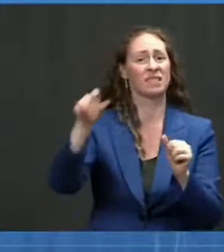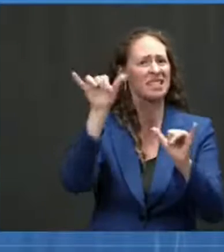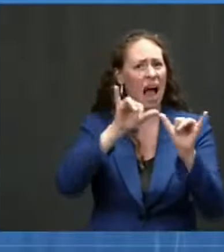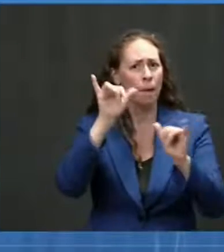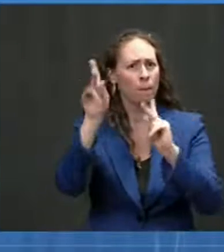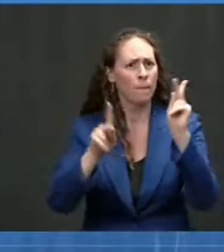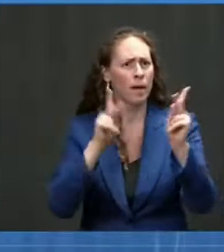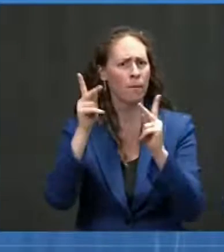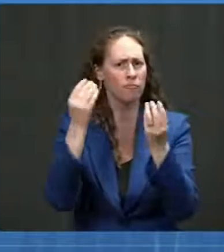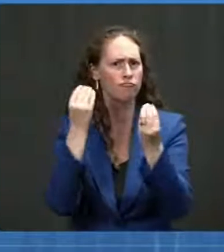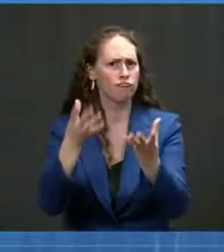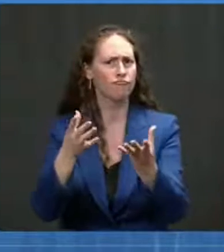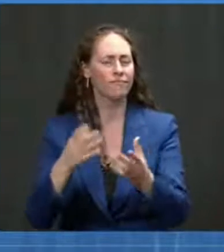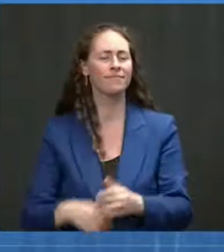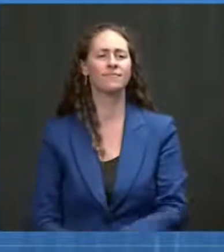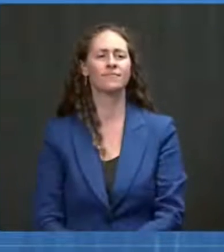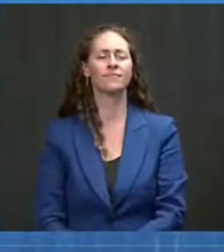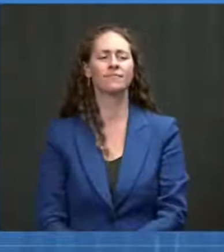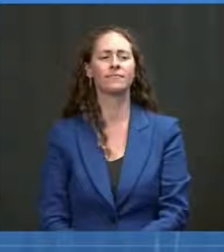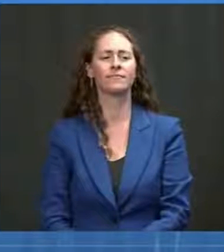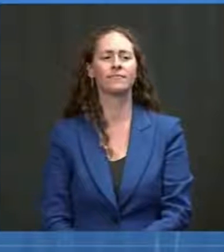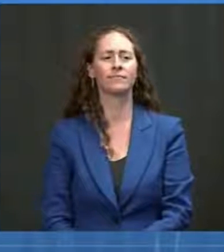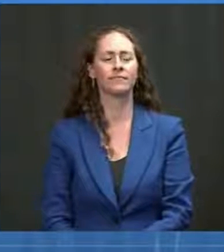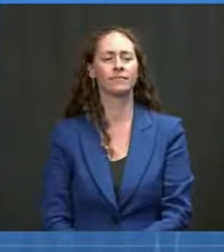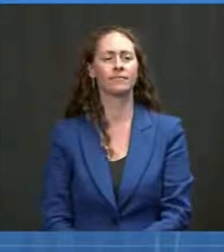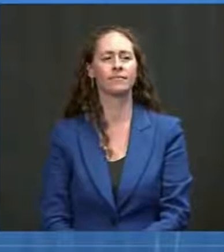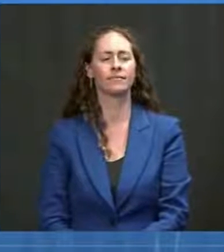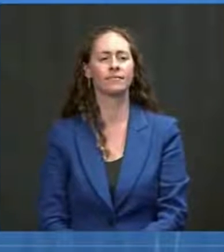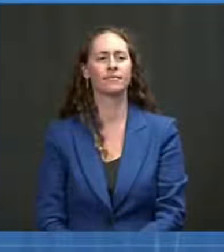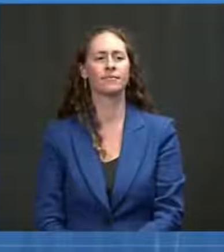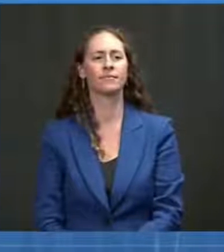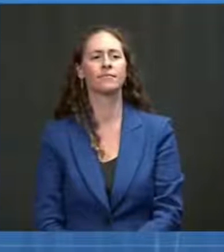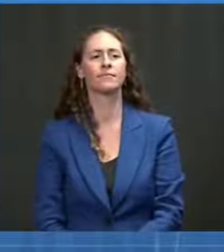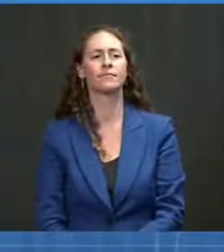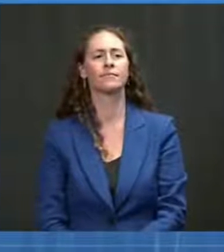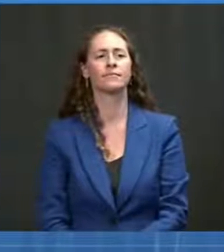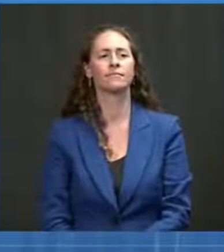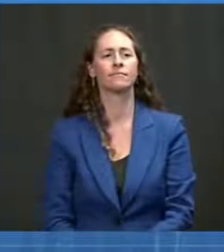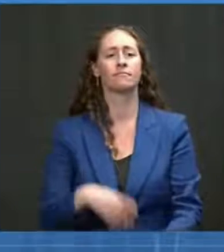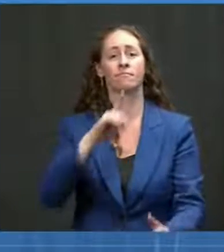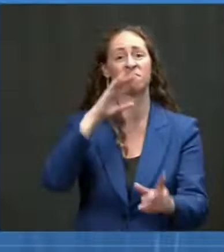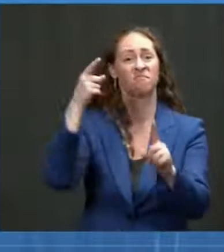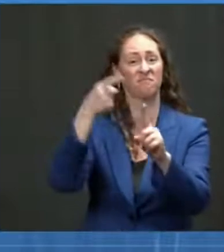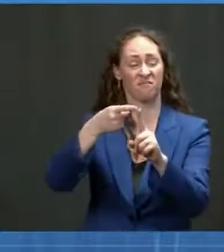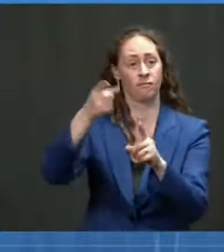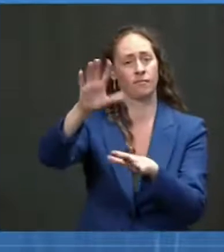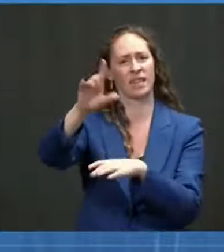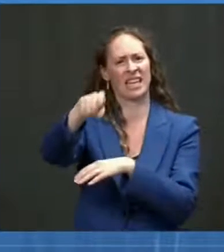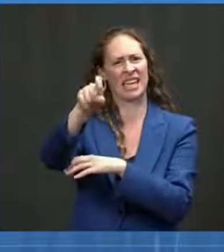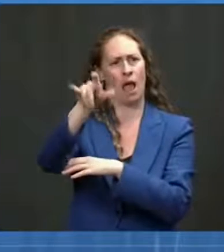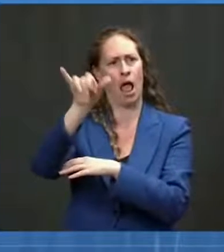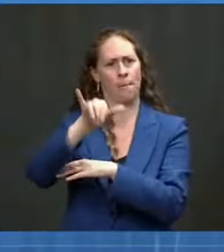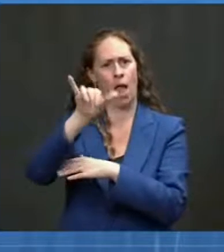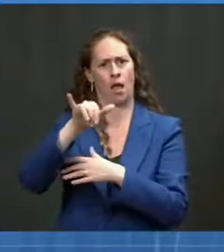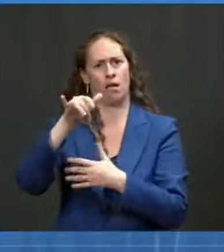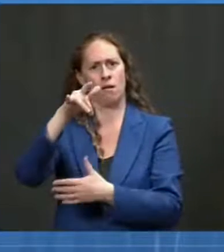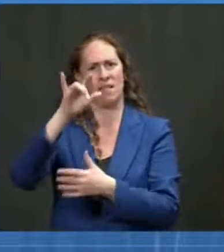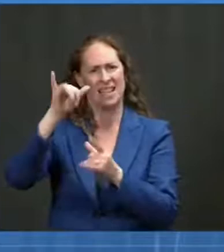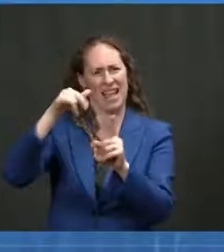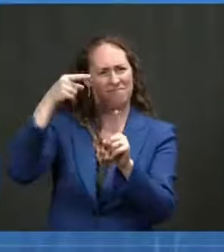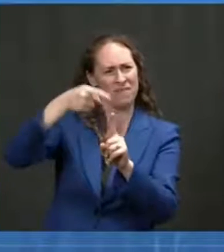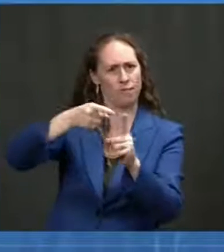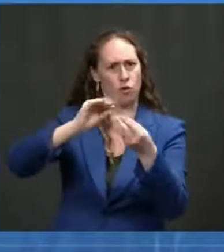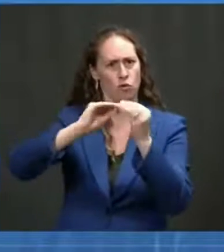neutralization titer required to neutralize the standard prototype D614G, which was